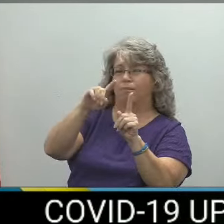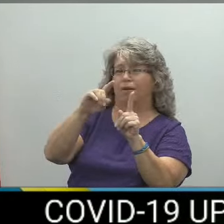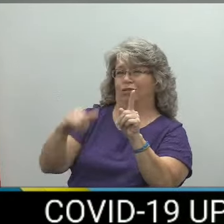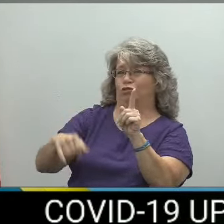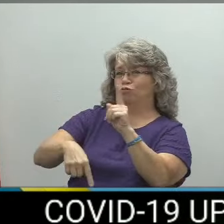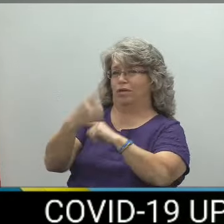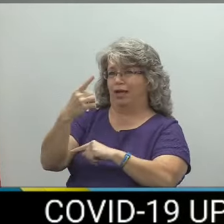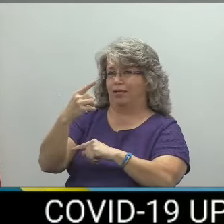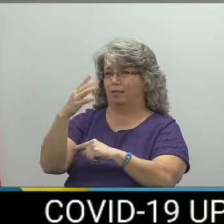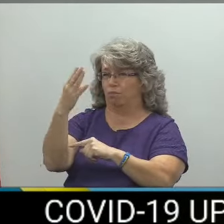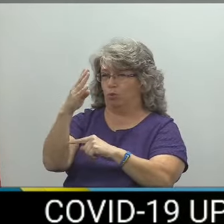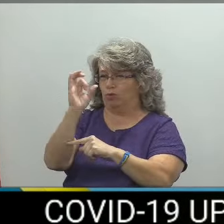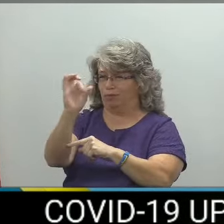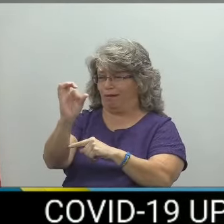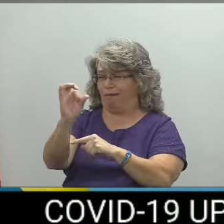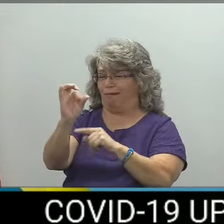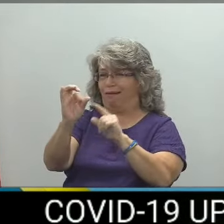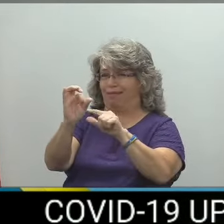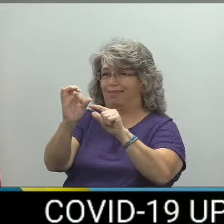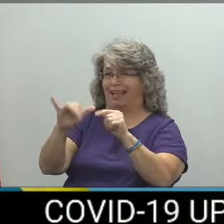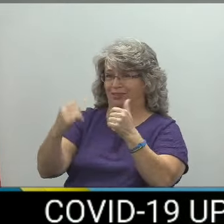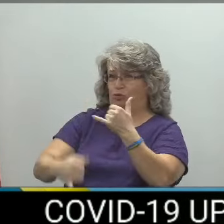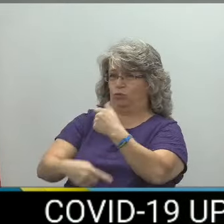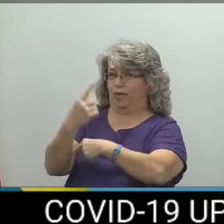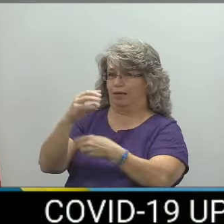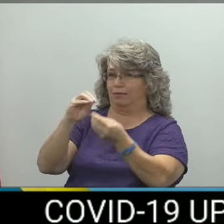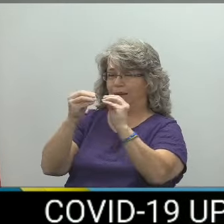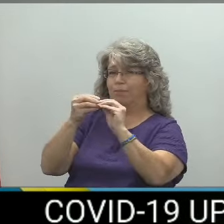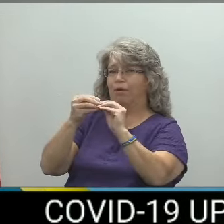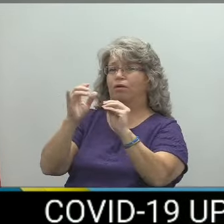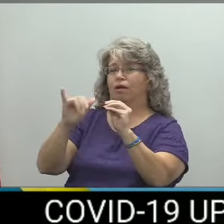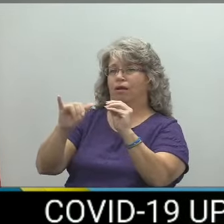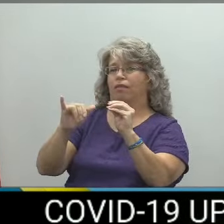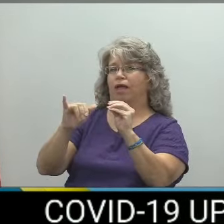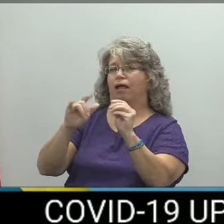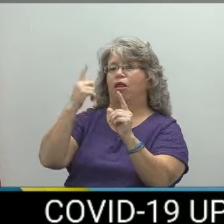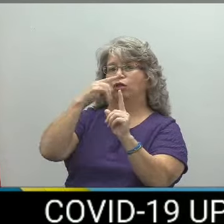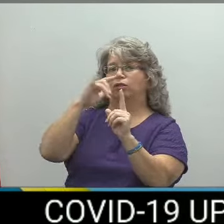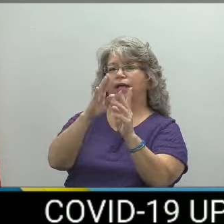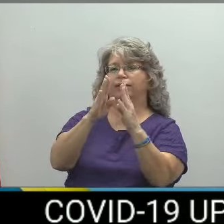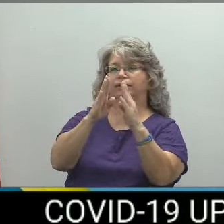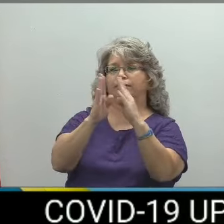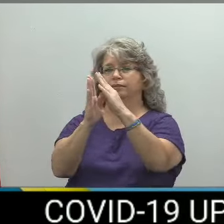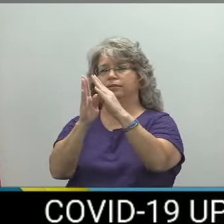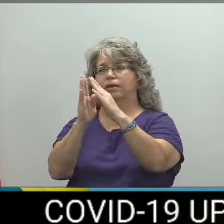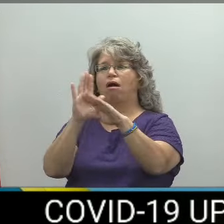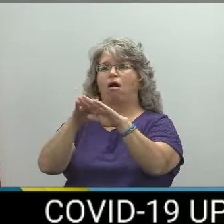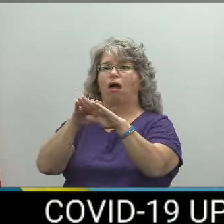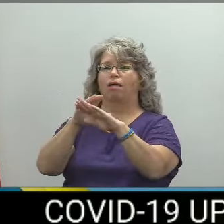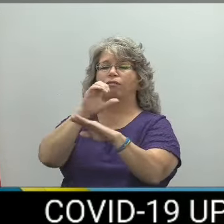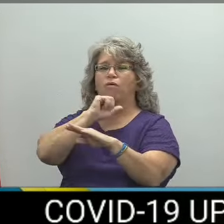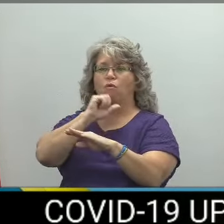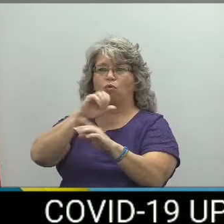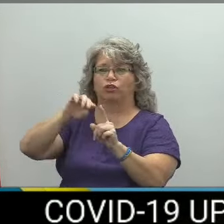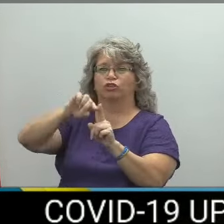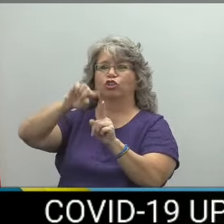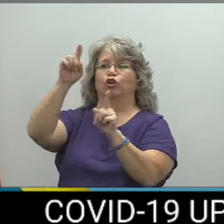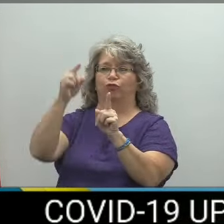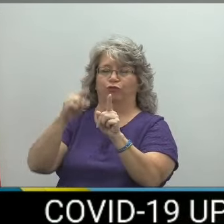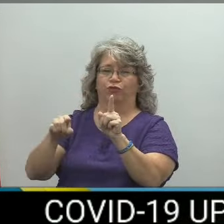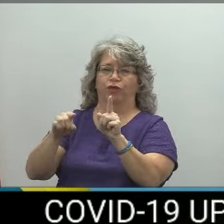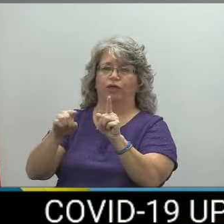is quite low, so now it looks like with the latest data, we're going more towards that orange curve and a